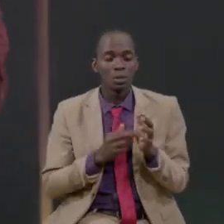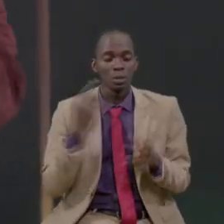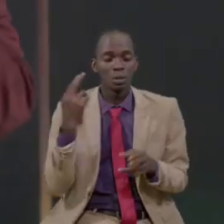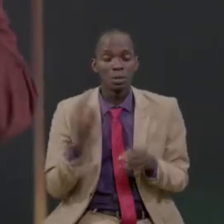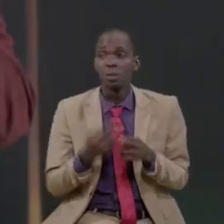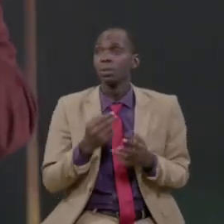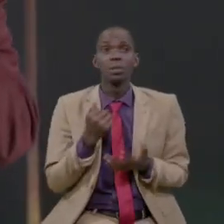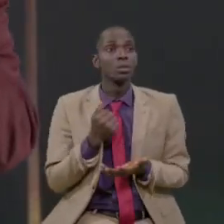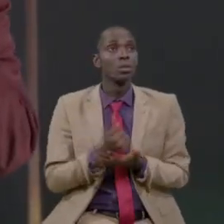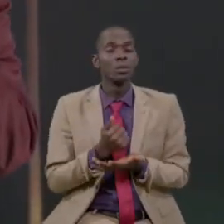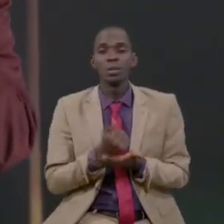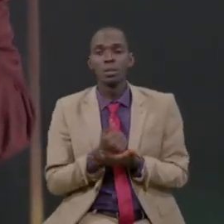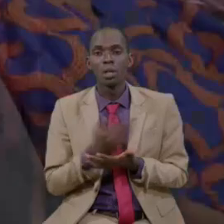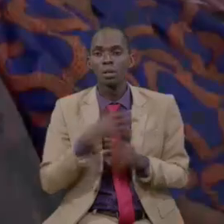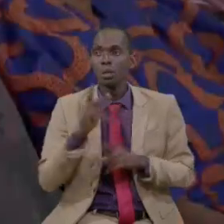people shout,